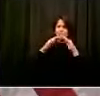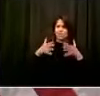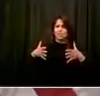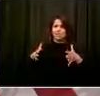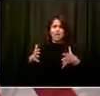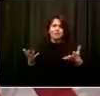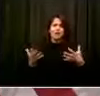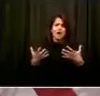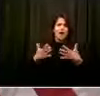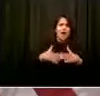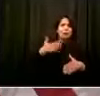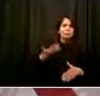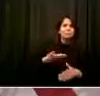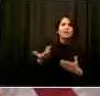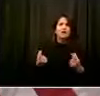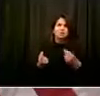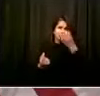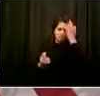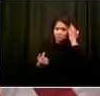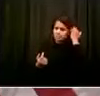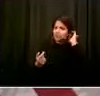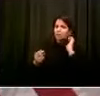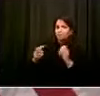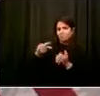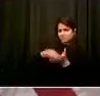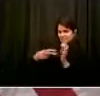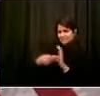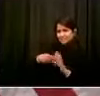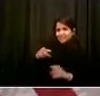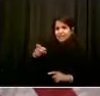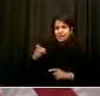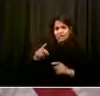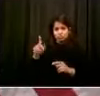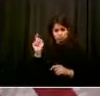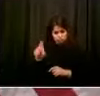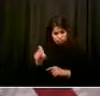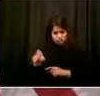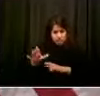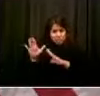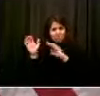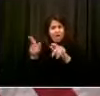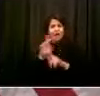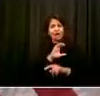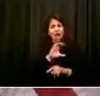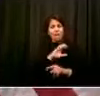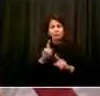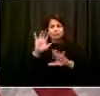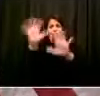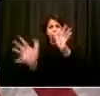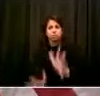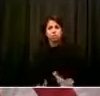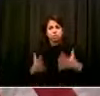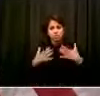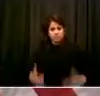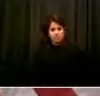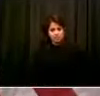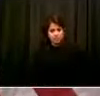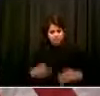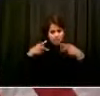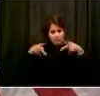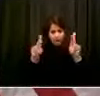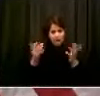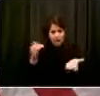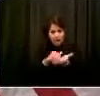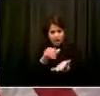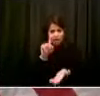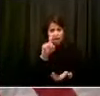streets? It's a good question, Henry, but I think the systematic, I think overtly racist use